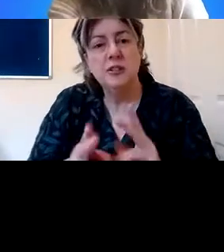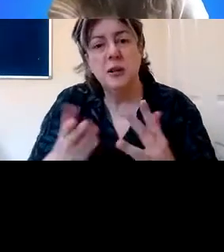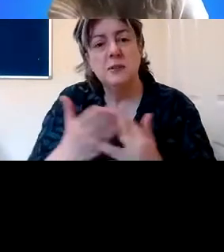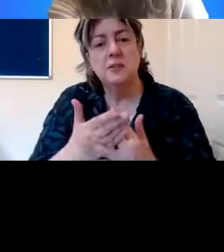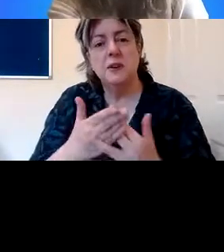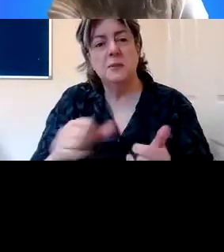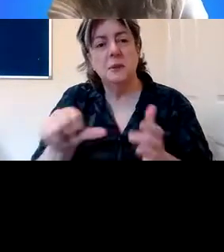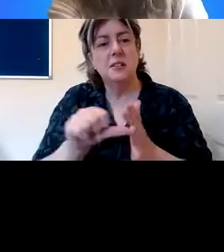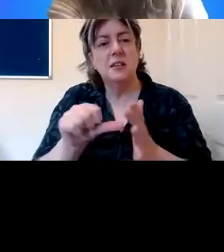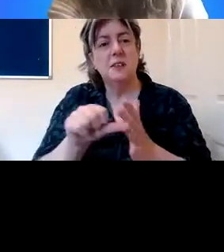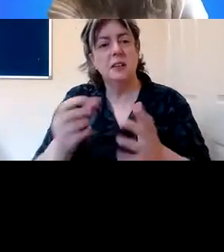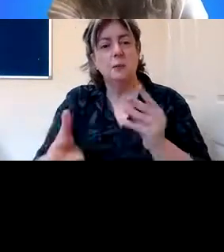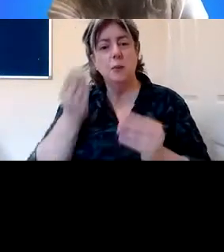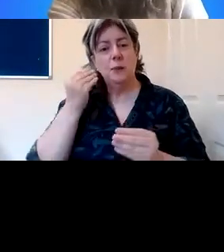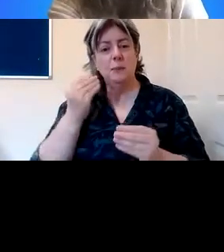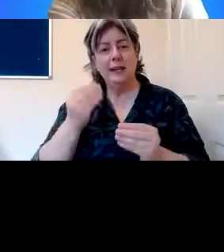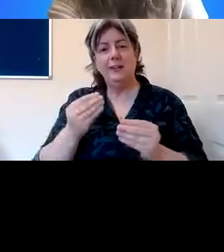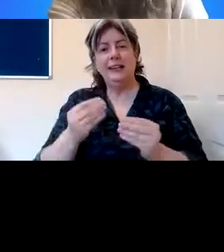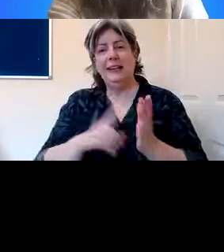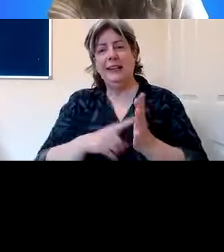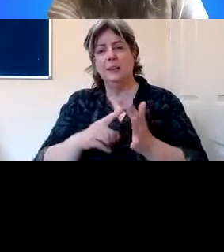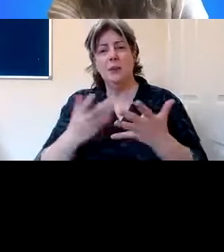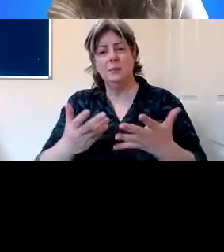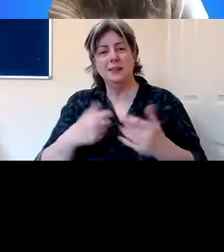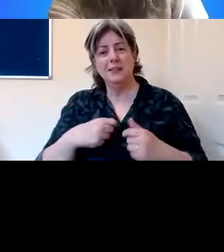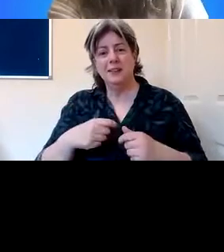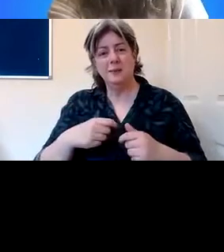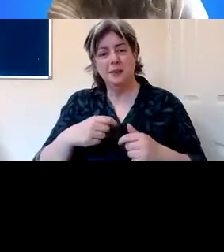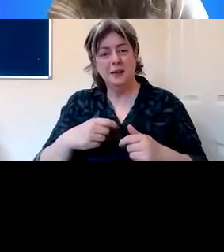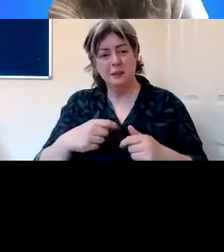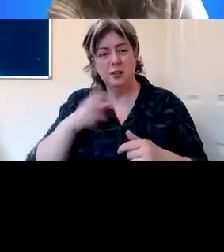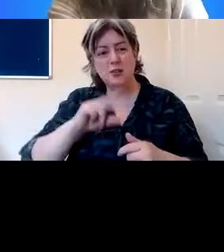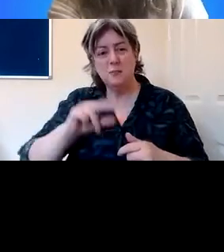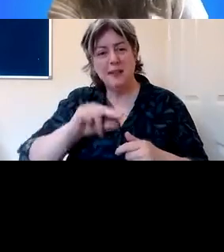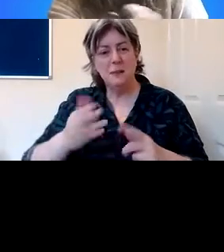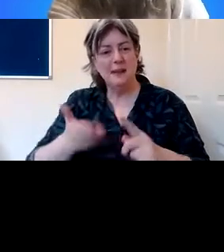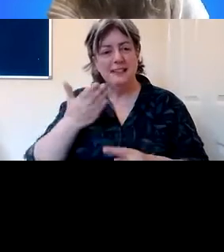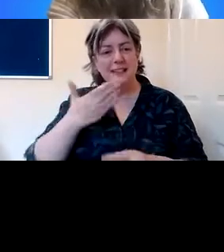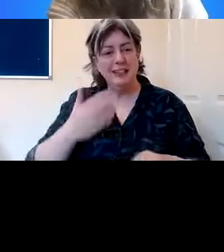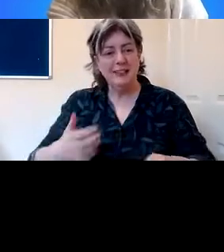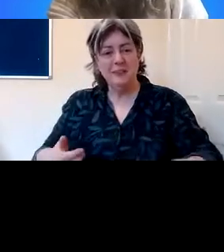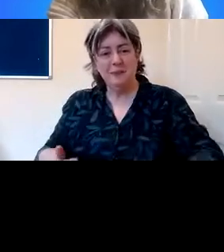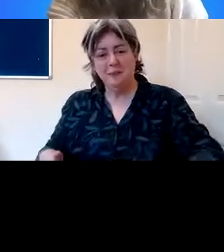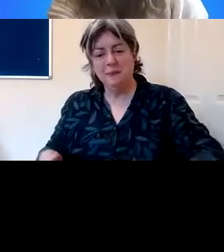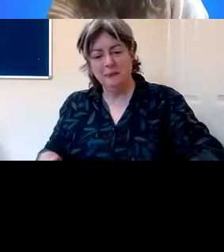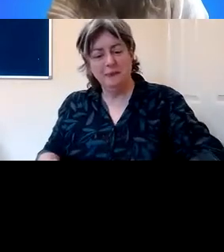sorry, interruption. I'm just having a little problem hearing Lee at the moment. Could you speak up, please? Thank